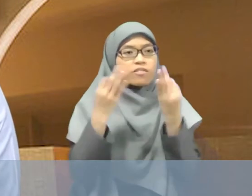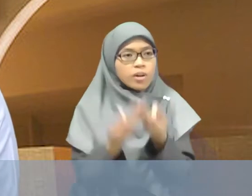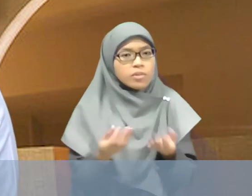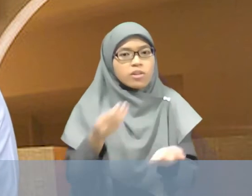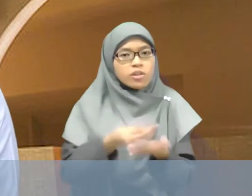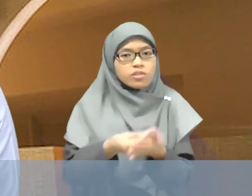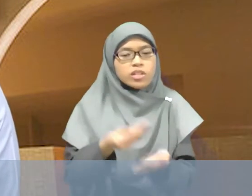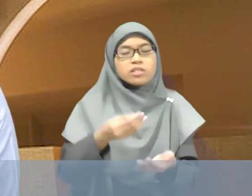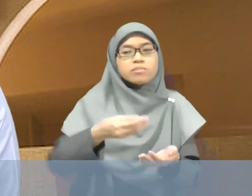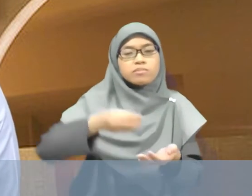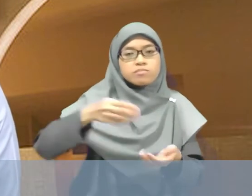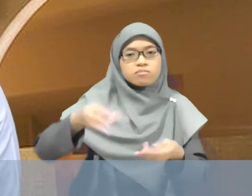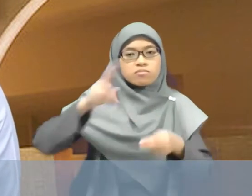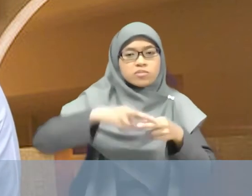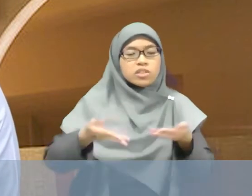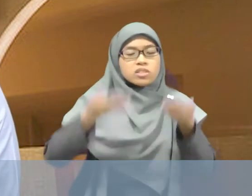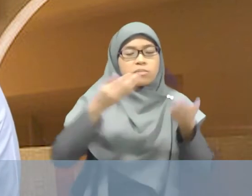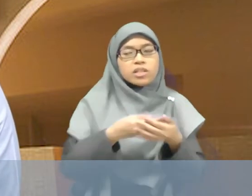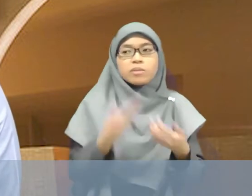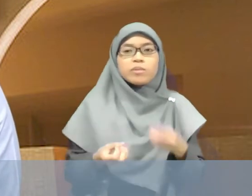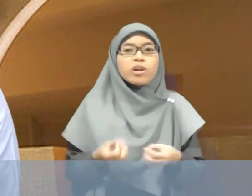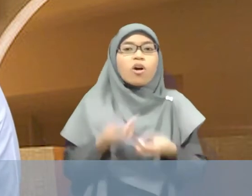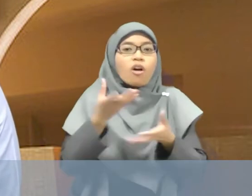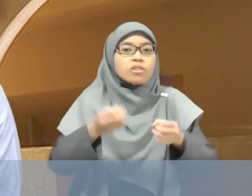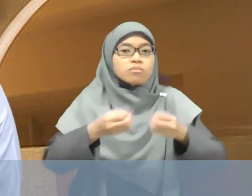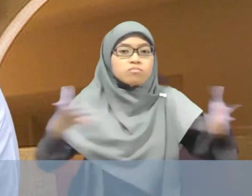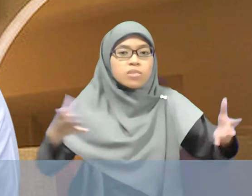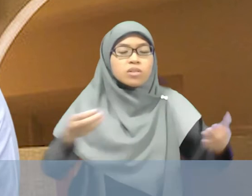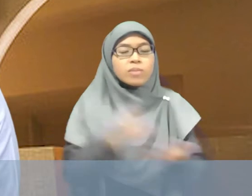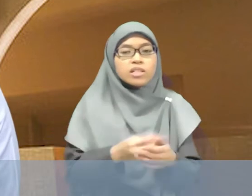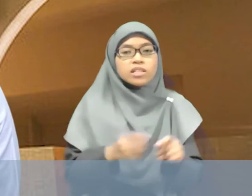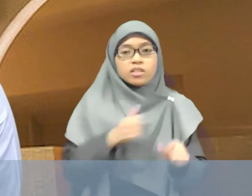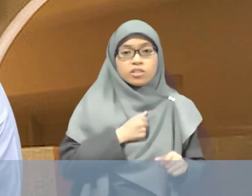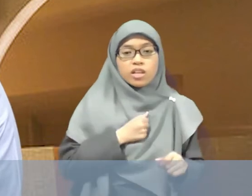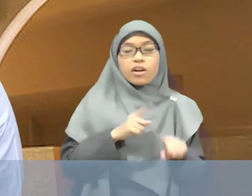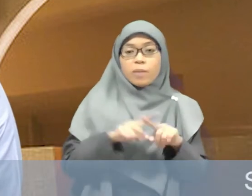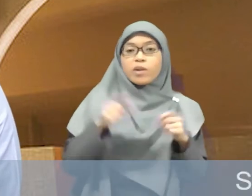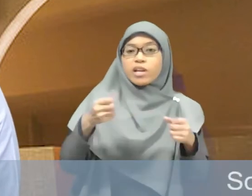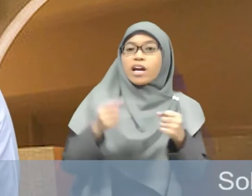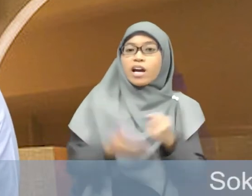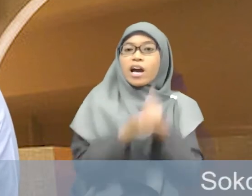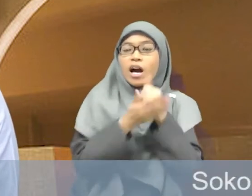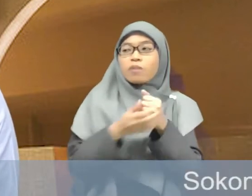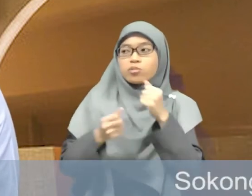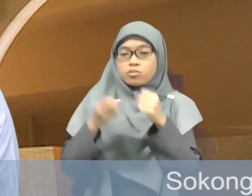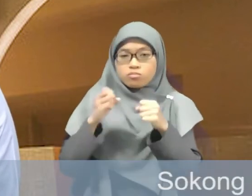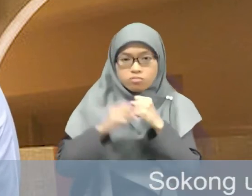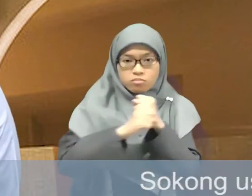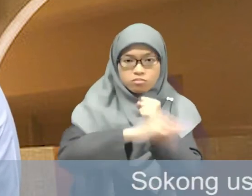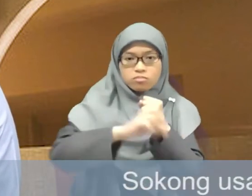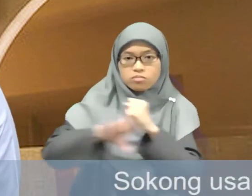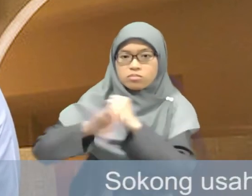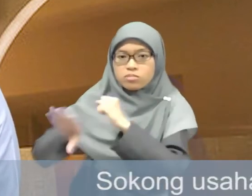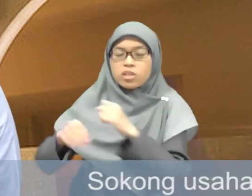raising money for. While you may not be able to offer much financially yourself, you can help by spreading the word for the